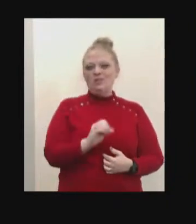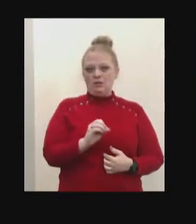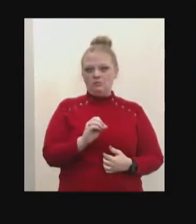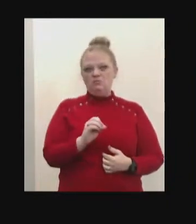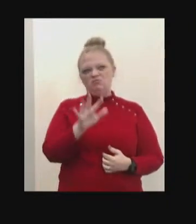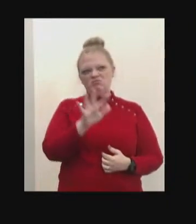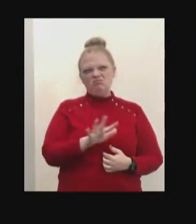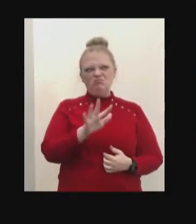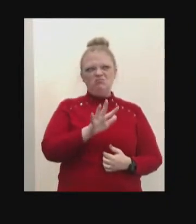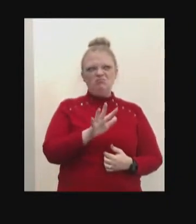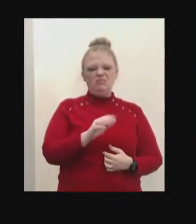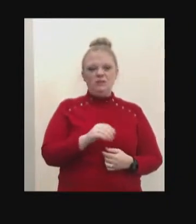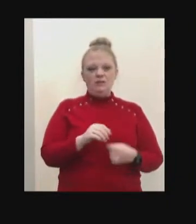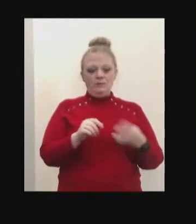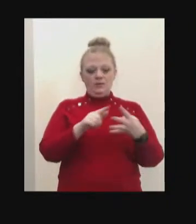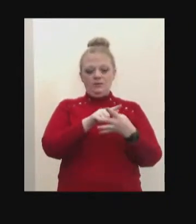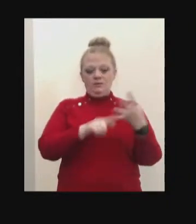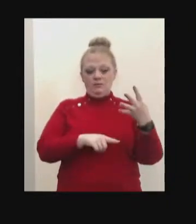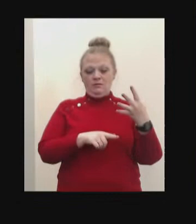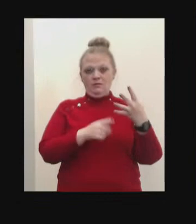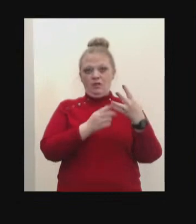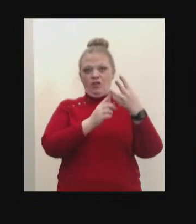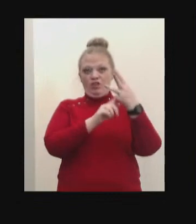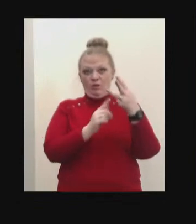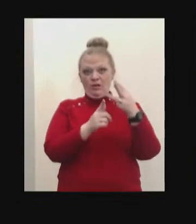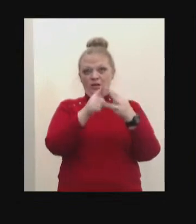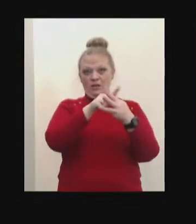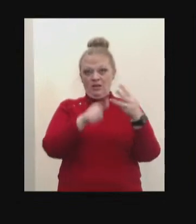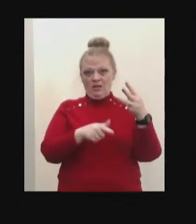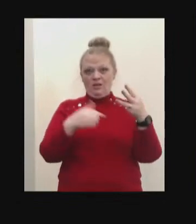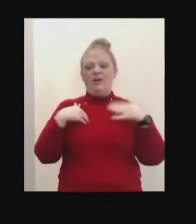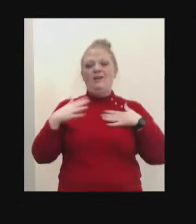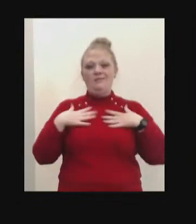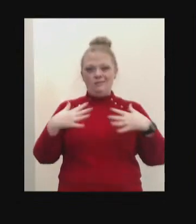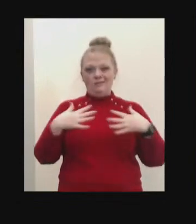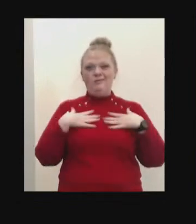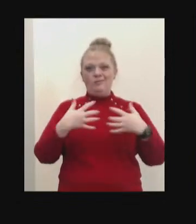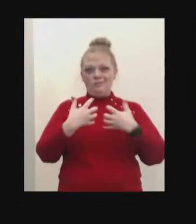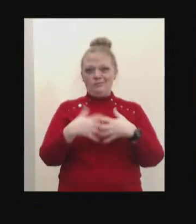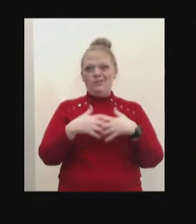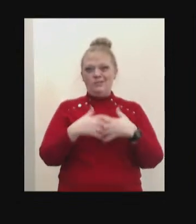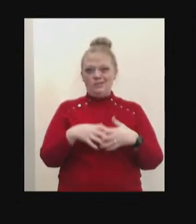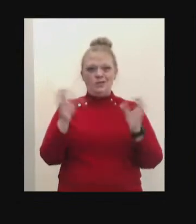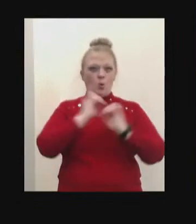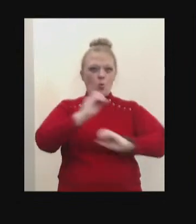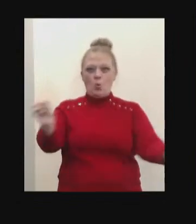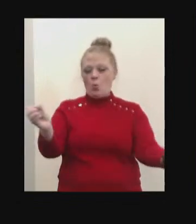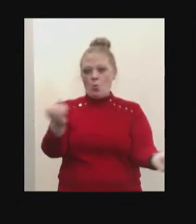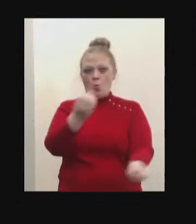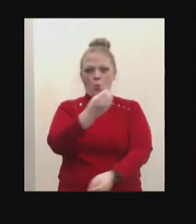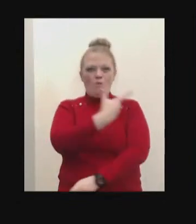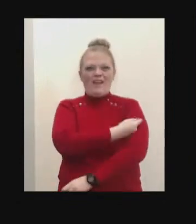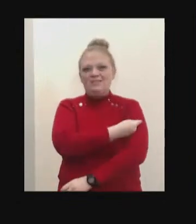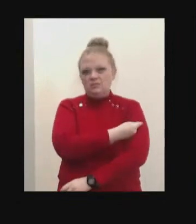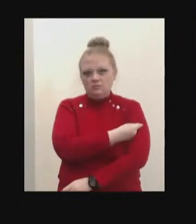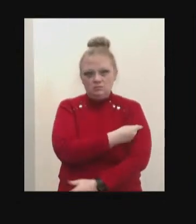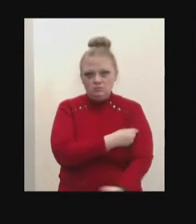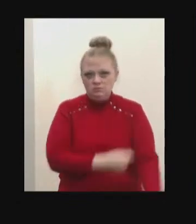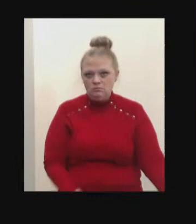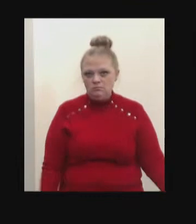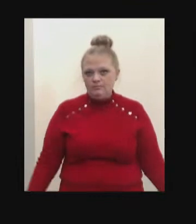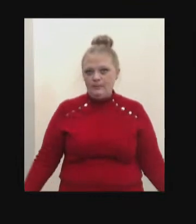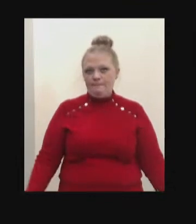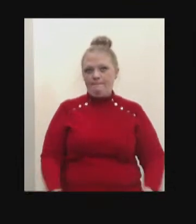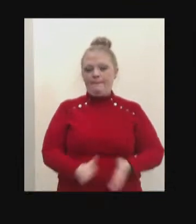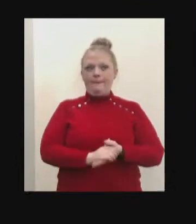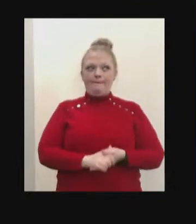out of every 4 individuals on a ventilator with COVID-19 in Erie County were unvaccinated, not fully vaccinated. And I think we've heard